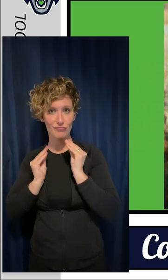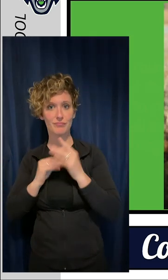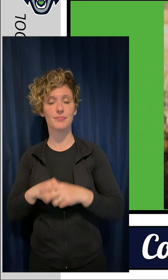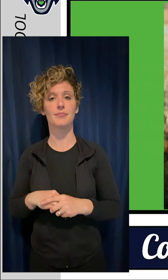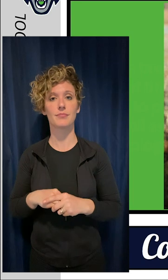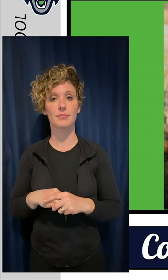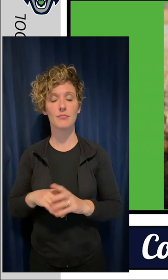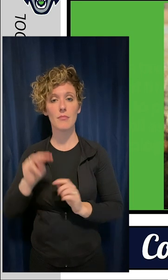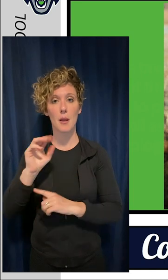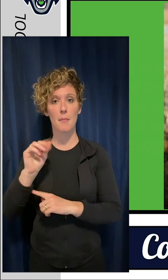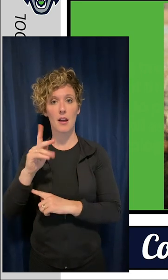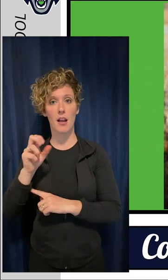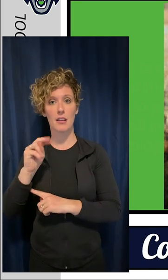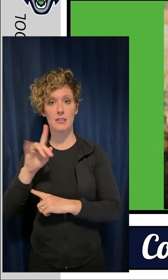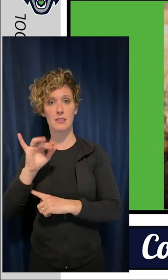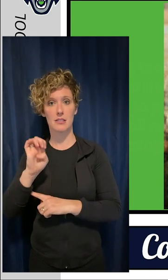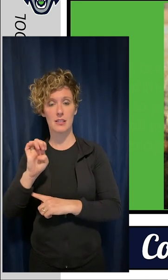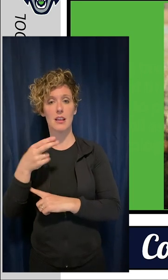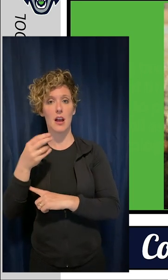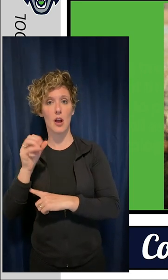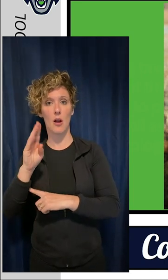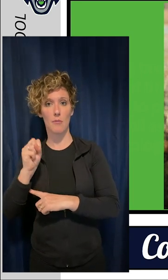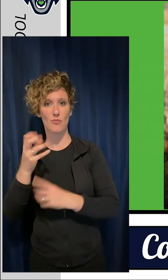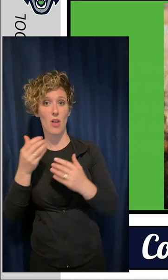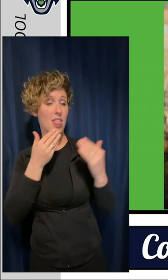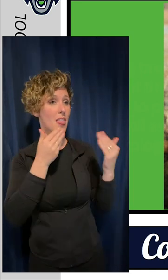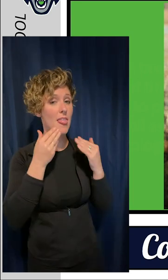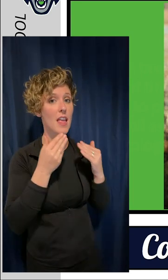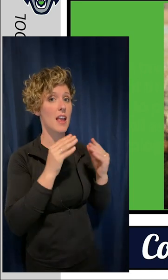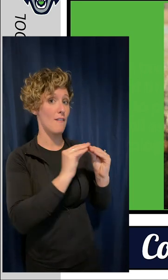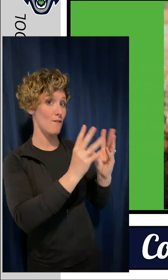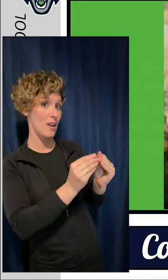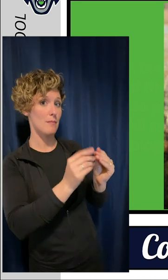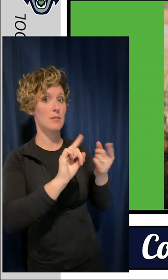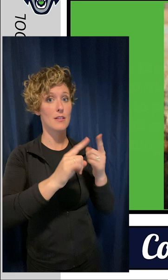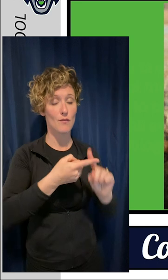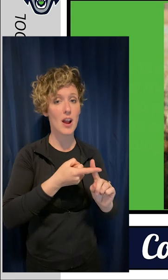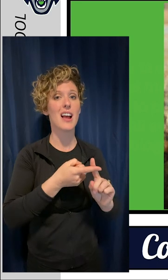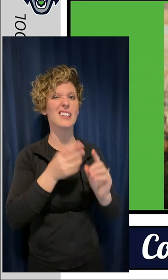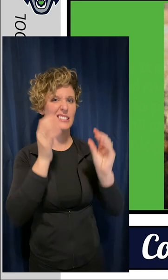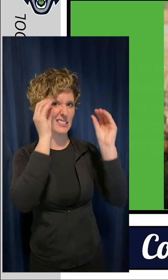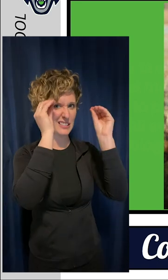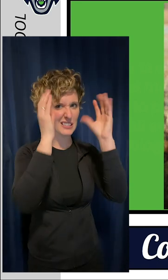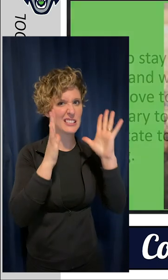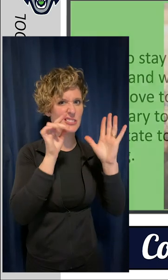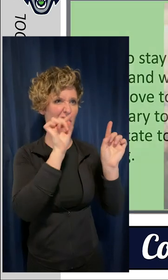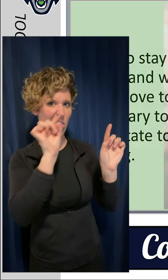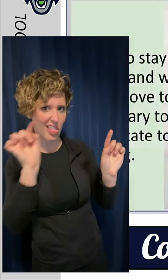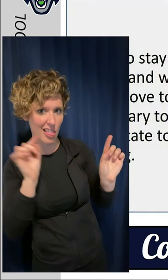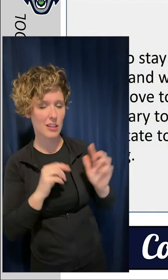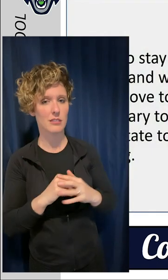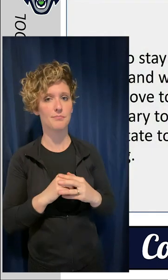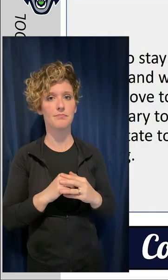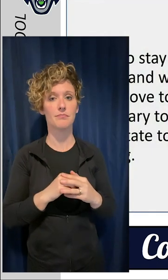Mackenzie Hobbs would like to thank her family, friends, and especially Mrs. Lara, Mrs. Vicky, and Mr. Lytle. In the